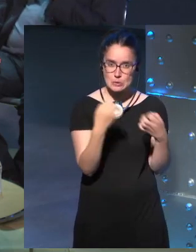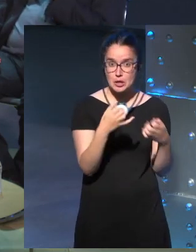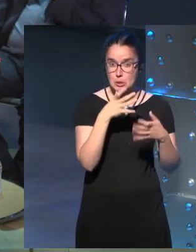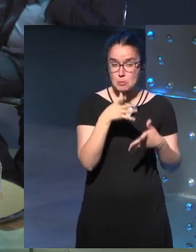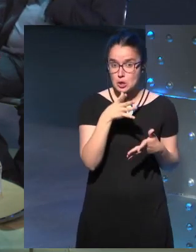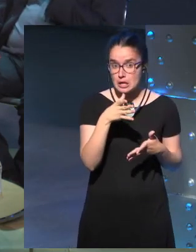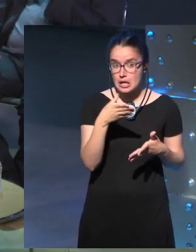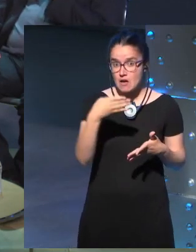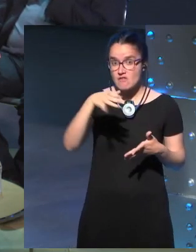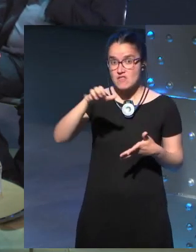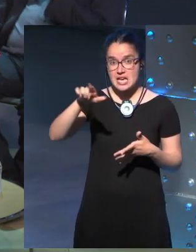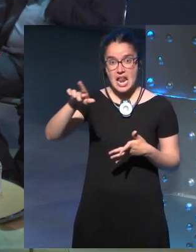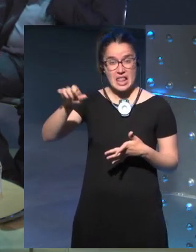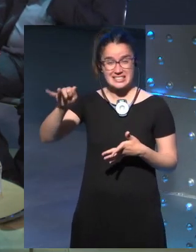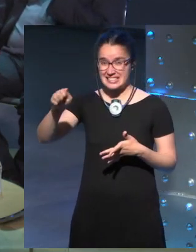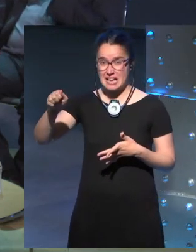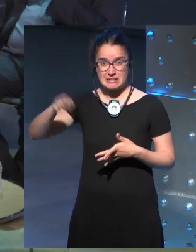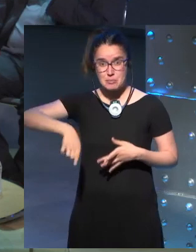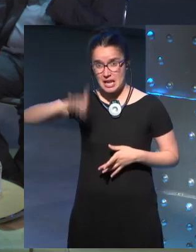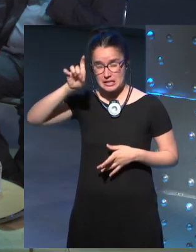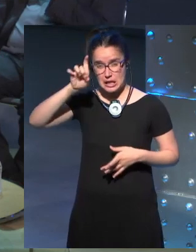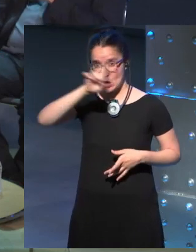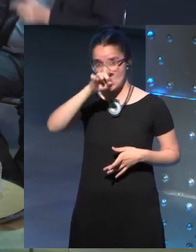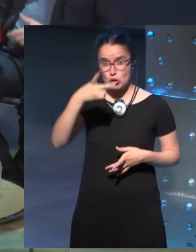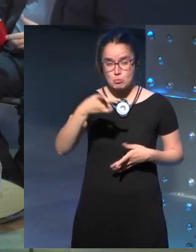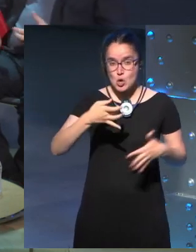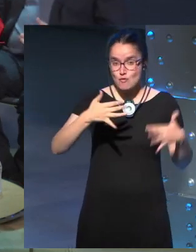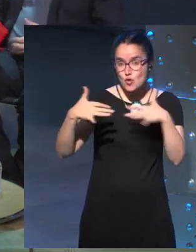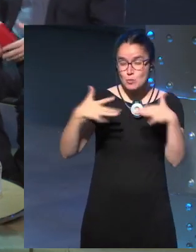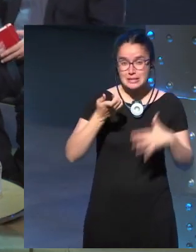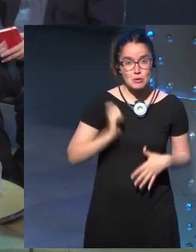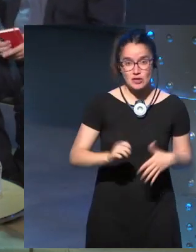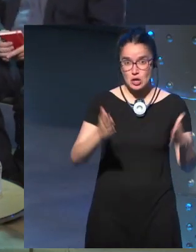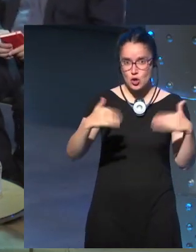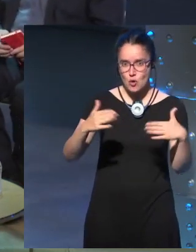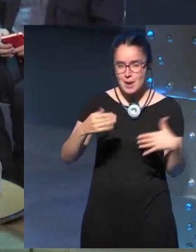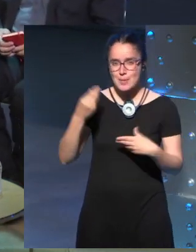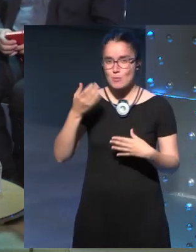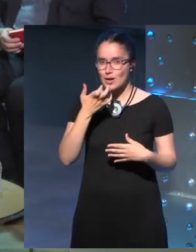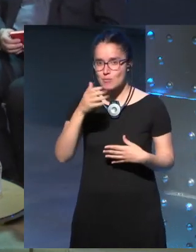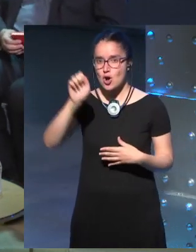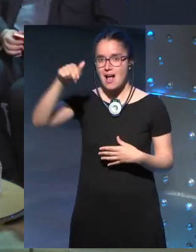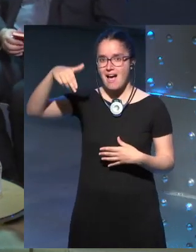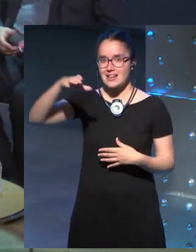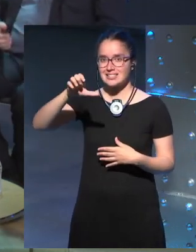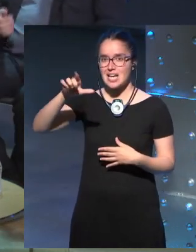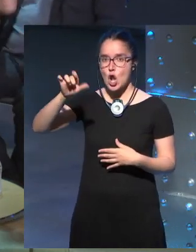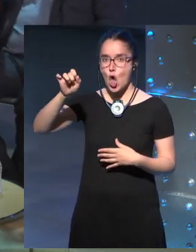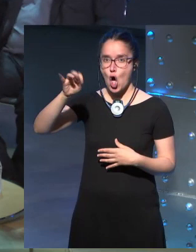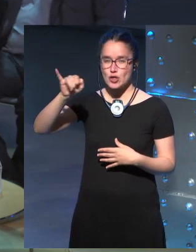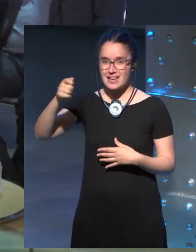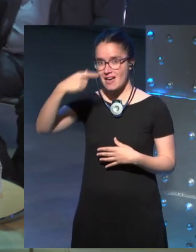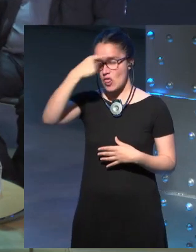to lose. Or Bielsa, he suffers a lot when he loses because they have never played top-level football. But Ancelotti,